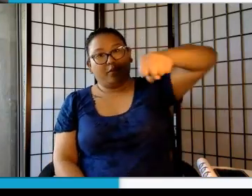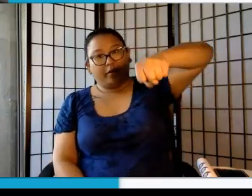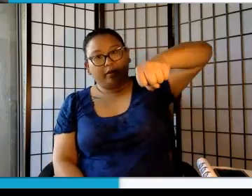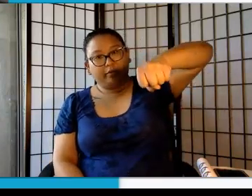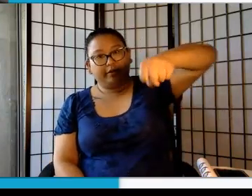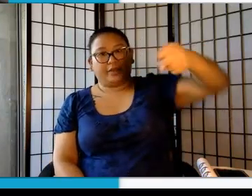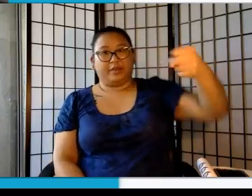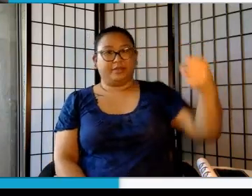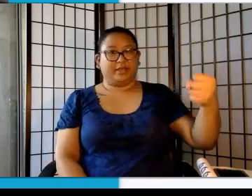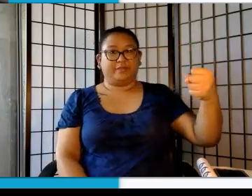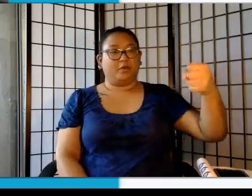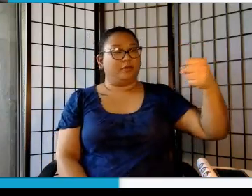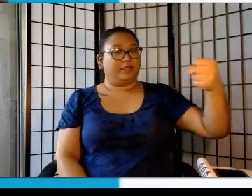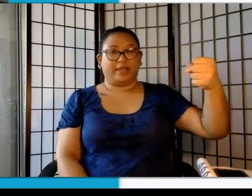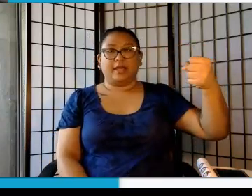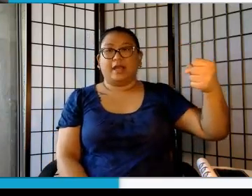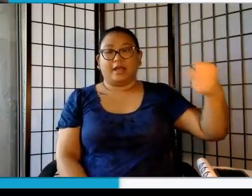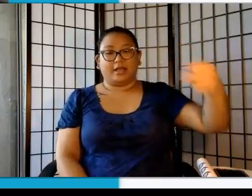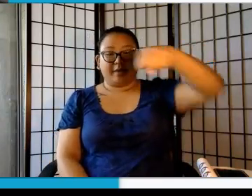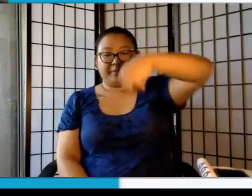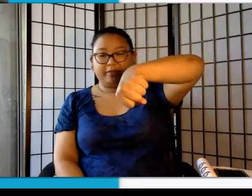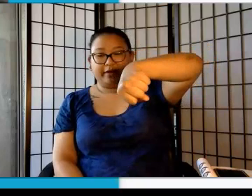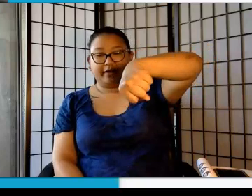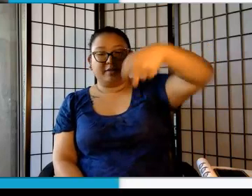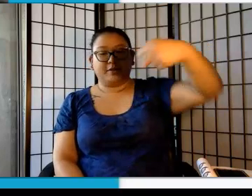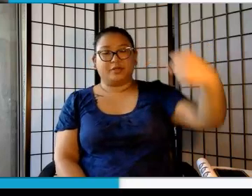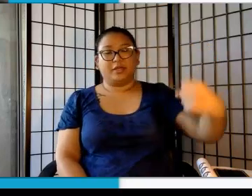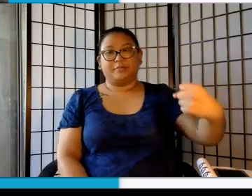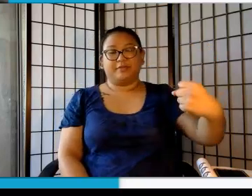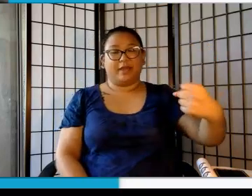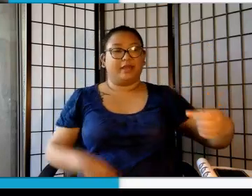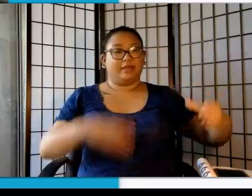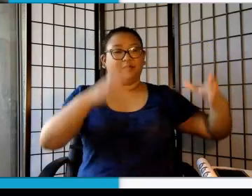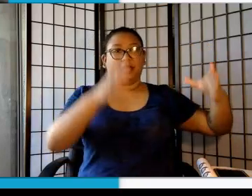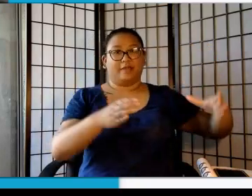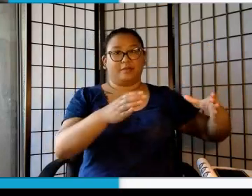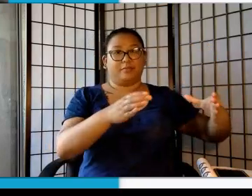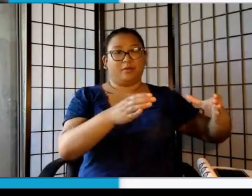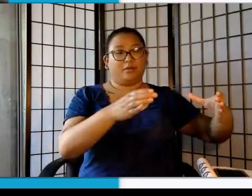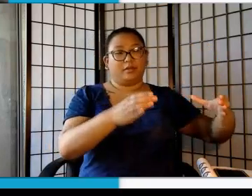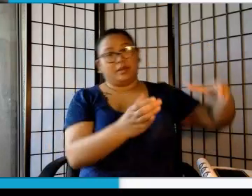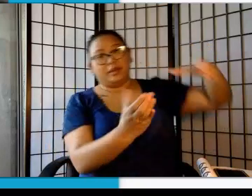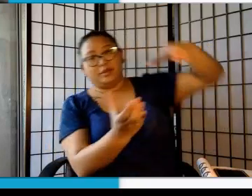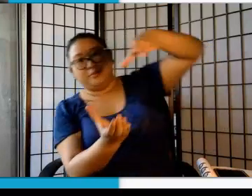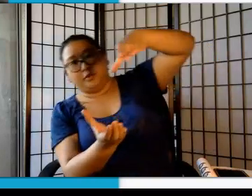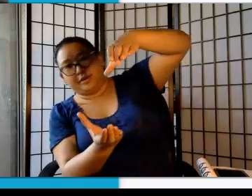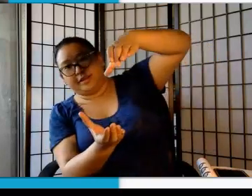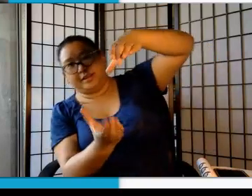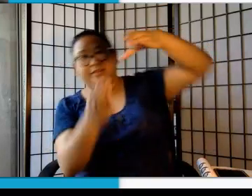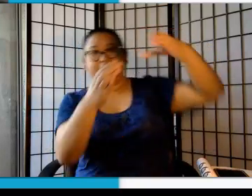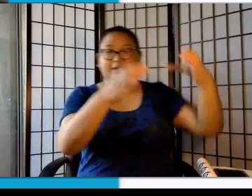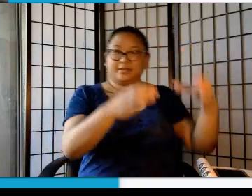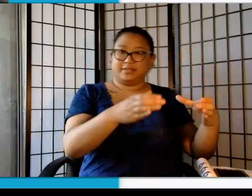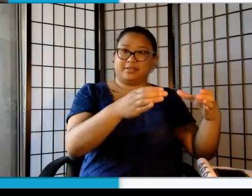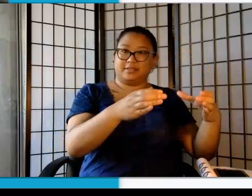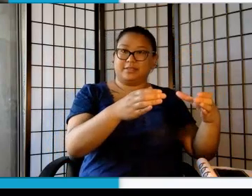To pour. Okay. You can take it if you're holding like a cup like this, a measuring cup like that. If you're having a bowl, you can pour it in